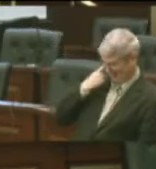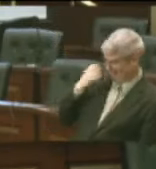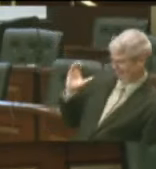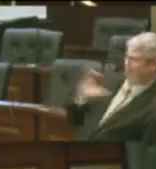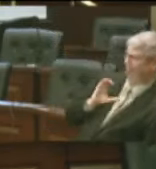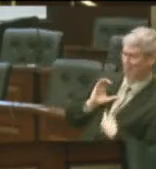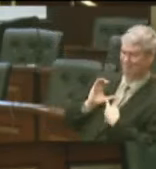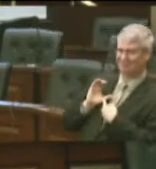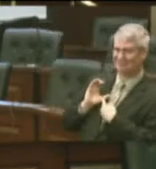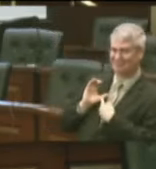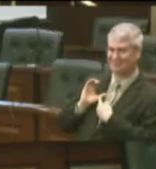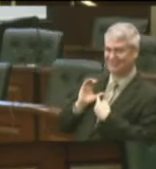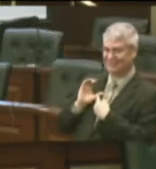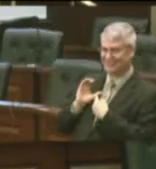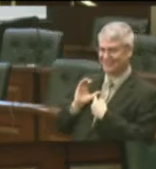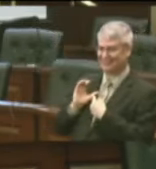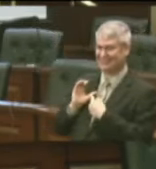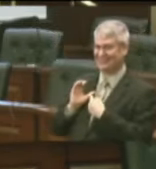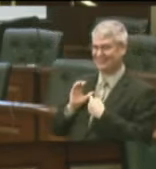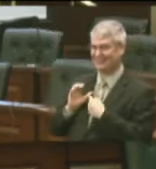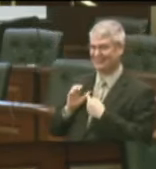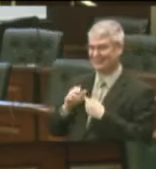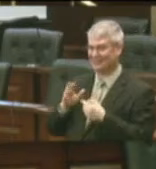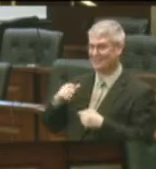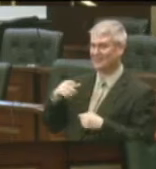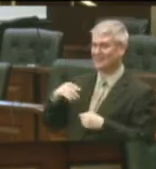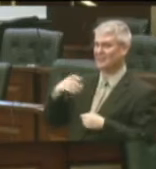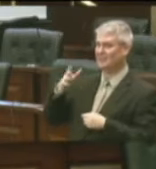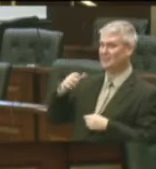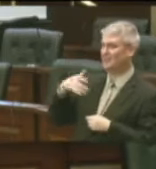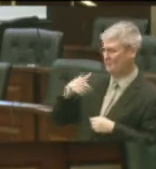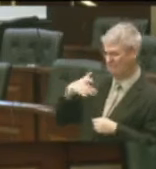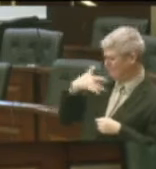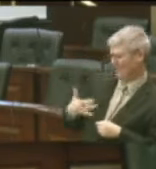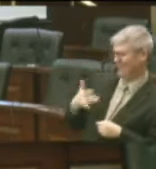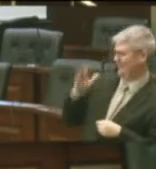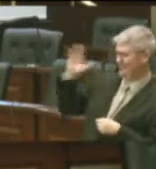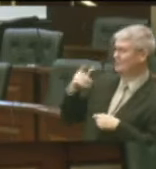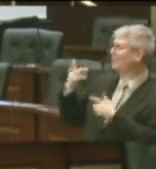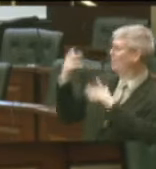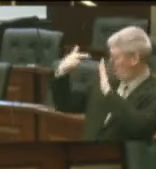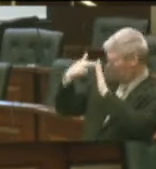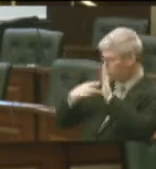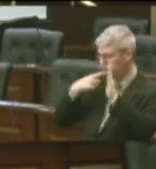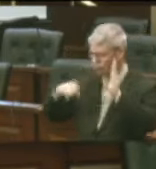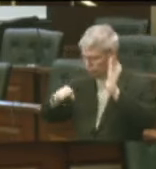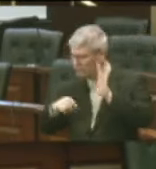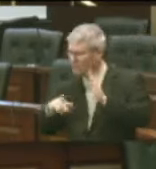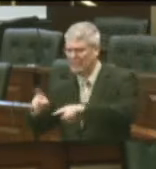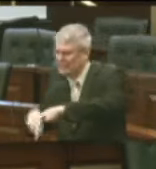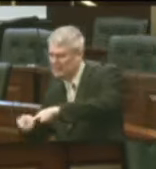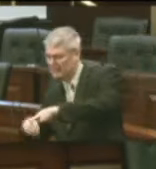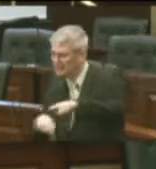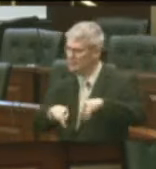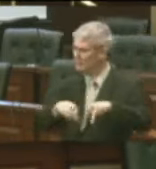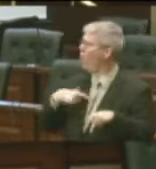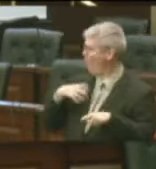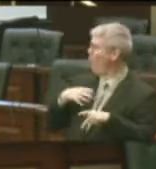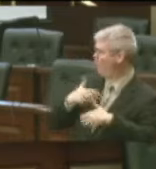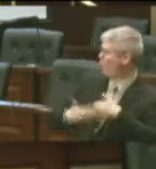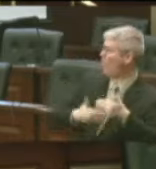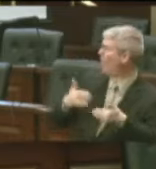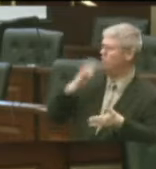later. We're delighted to have this opportunity to put this money into K-12. But I know there's people that are spending money today to